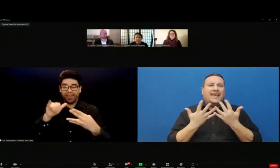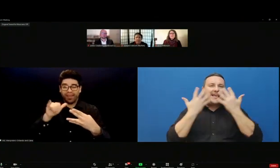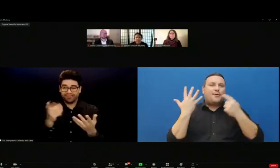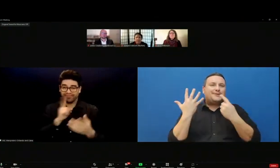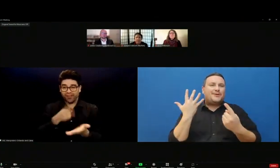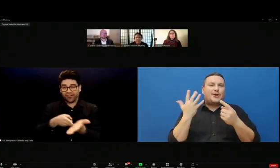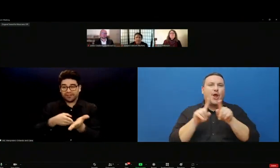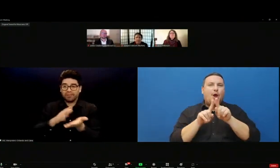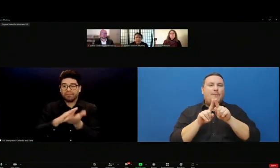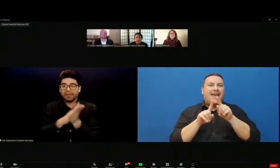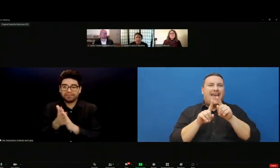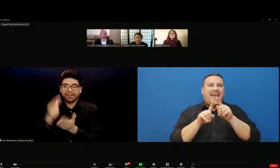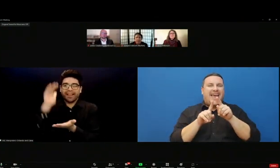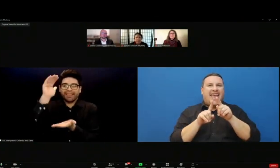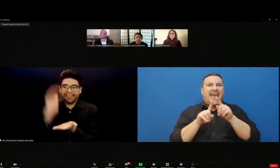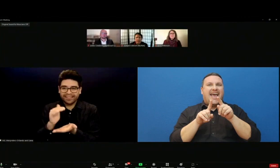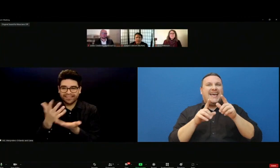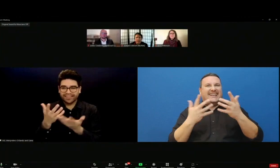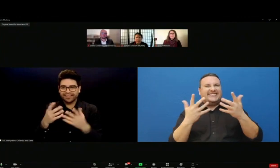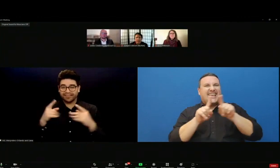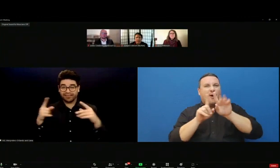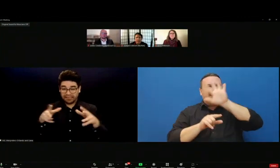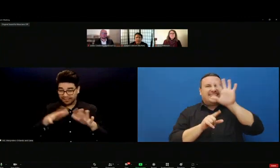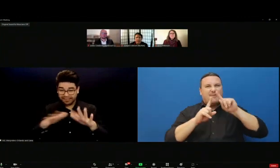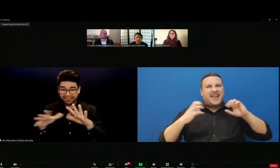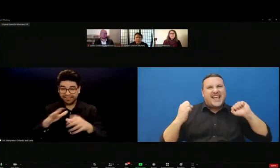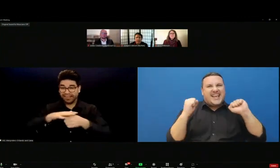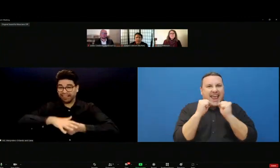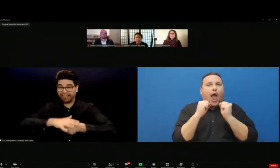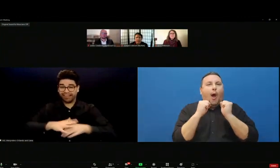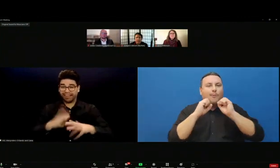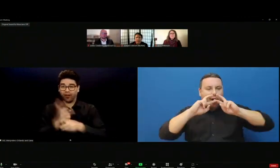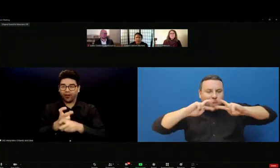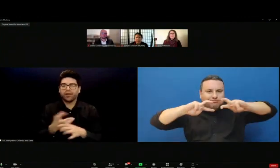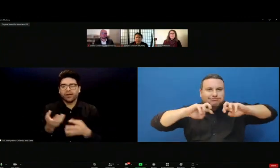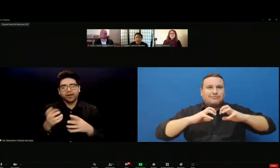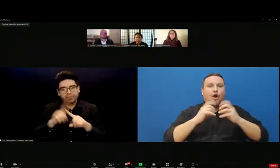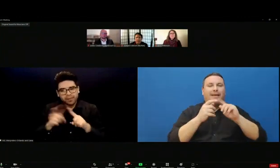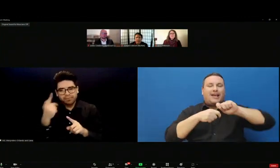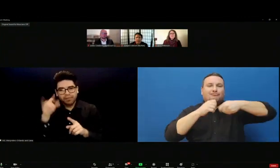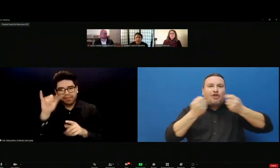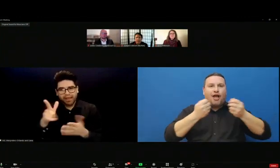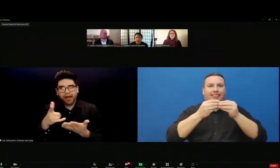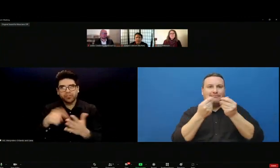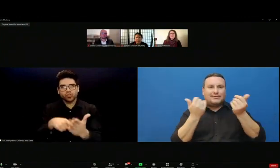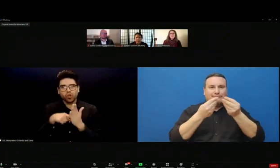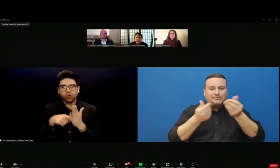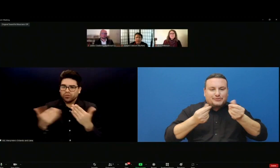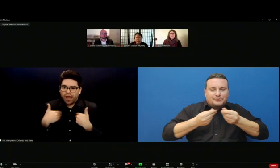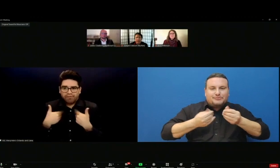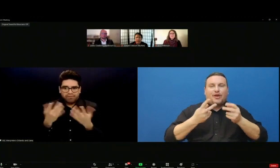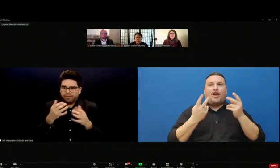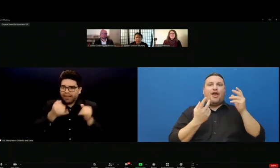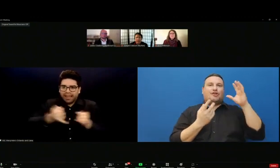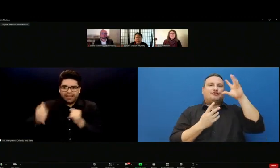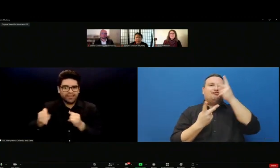less straining strategy. And I think this also indicates that there is definitely room for investigation for individual variation. Is